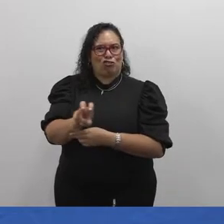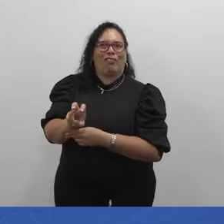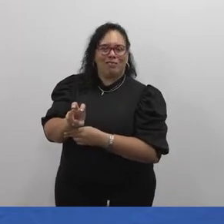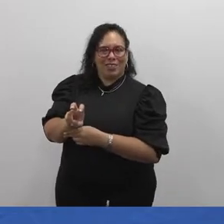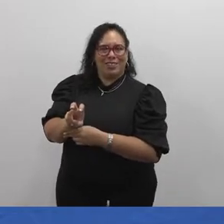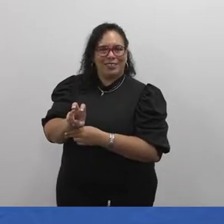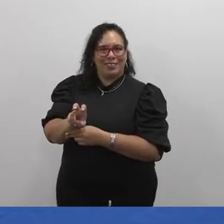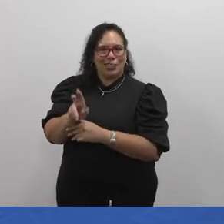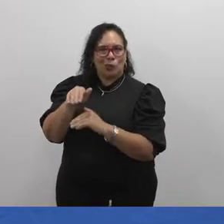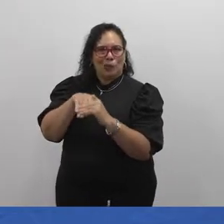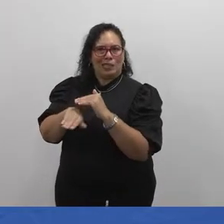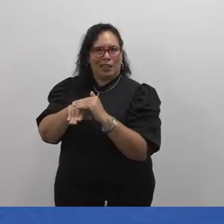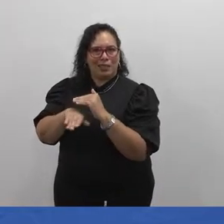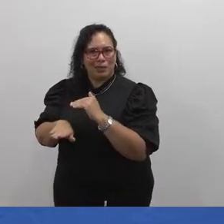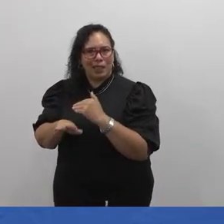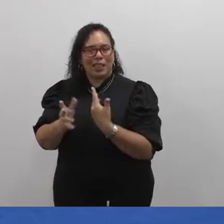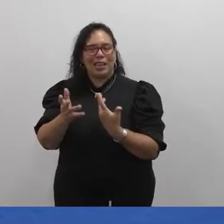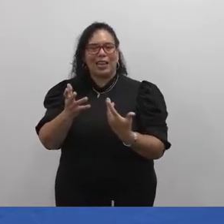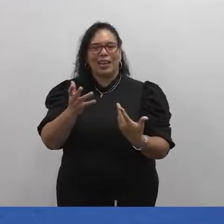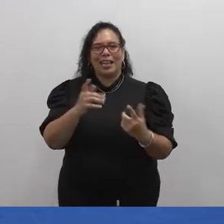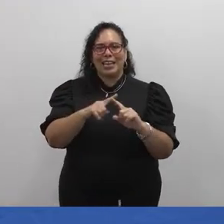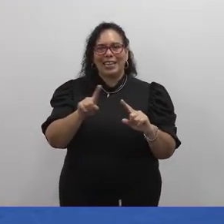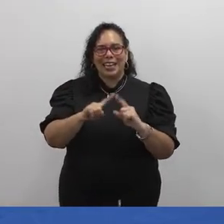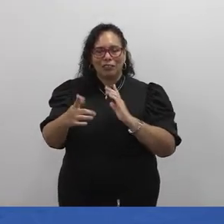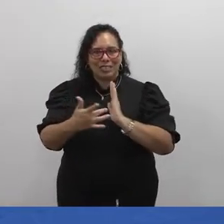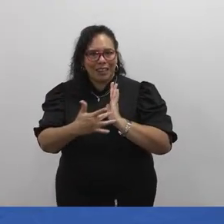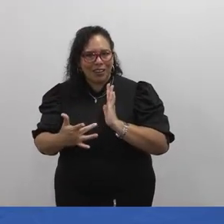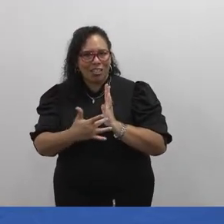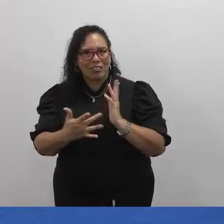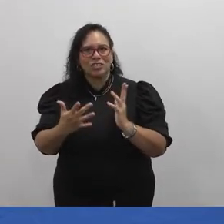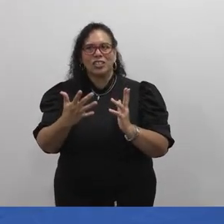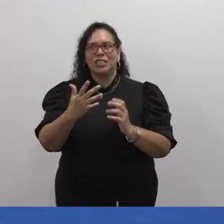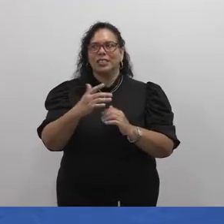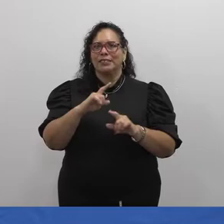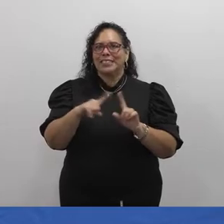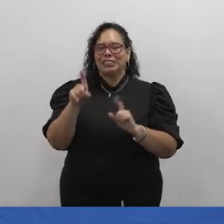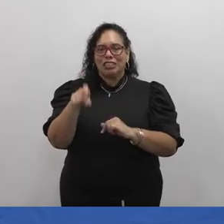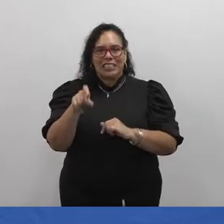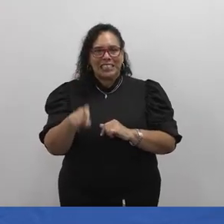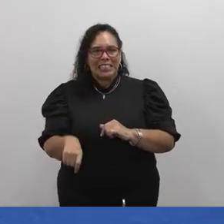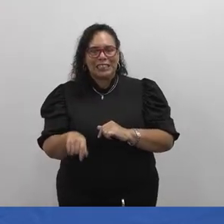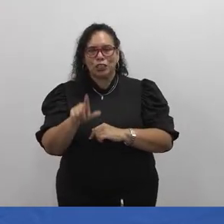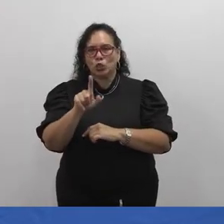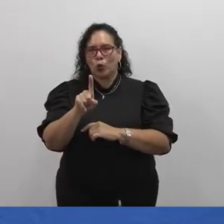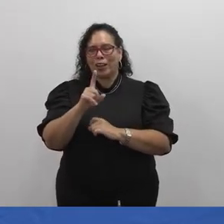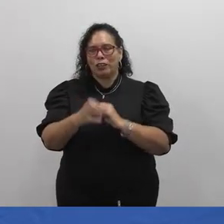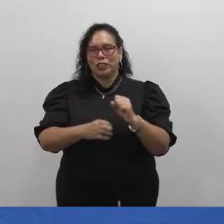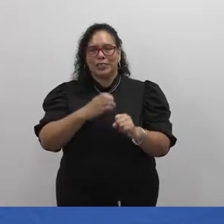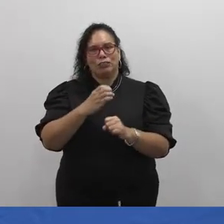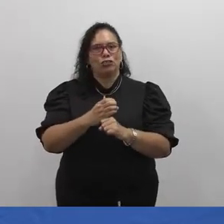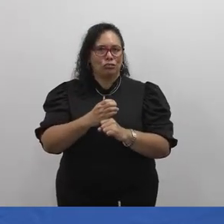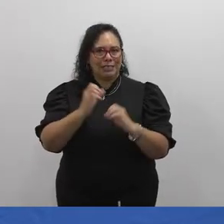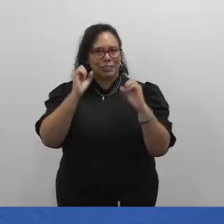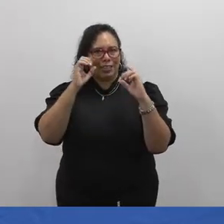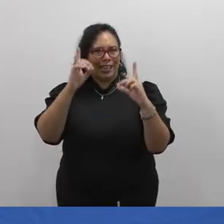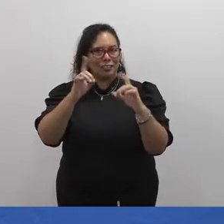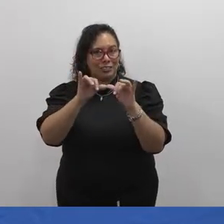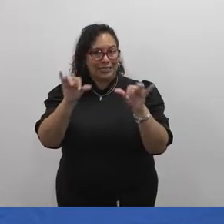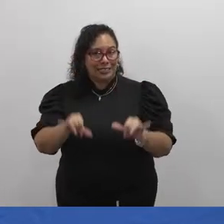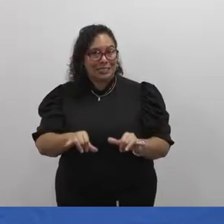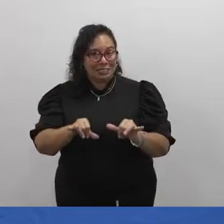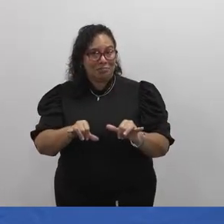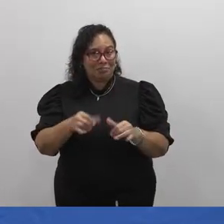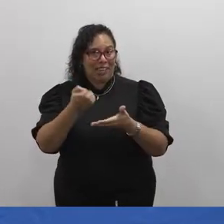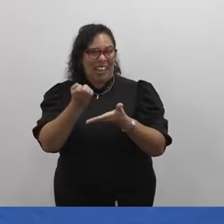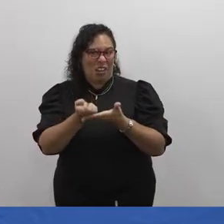just accessibility and just different technologies and different needs of a 21st century educational system and